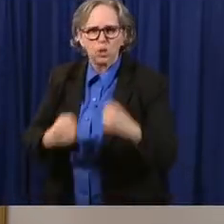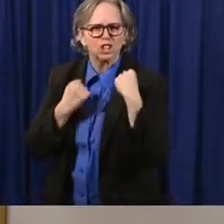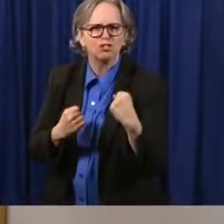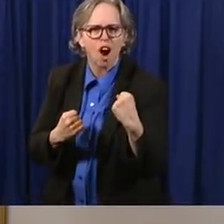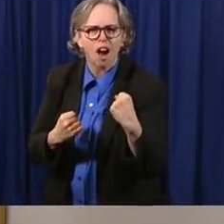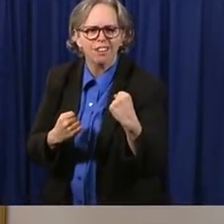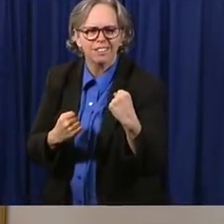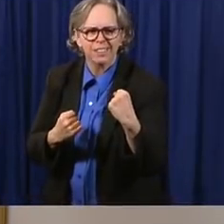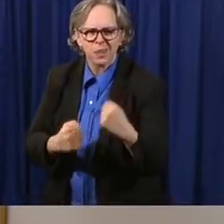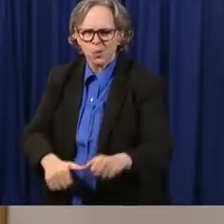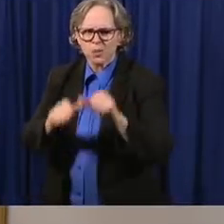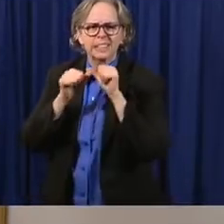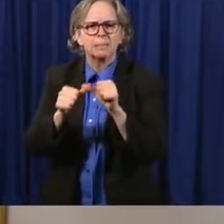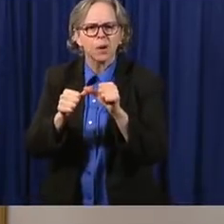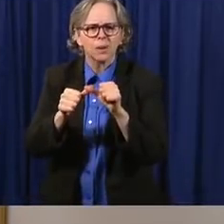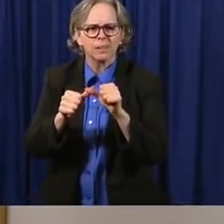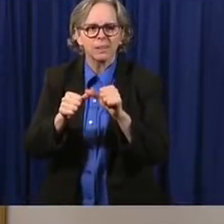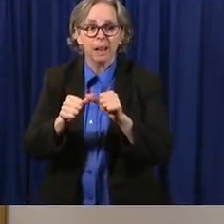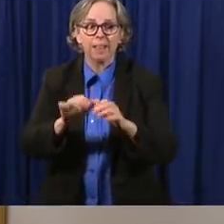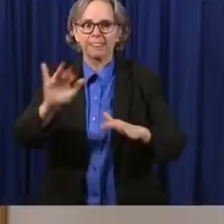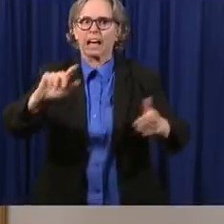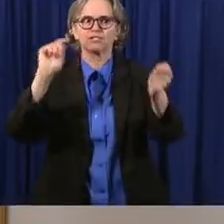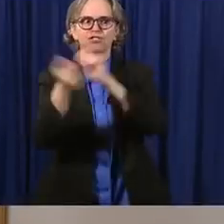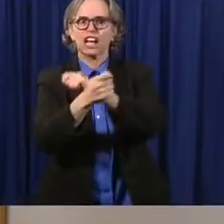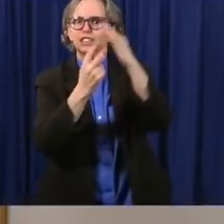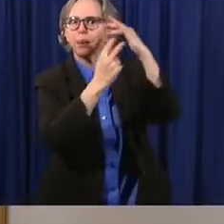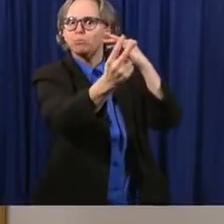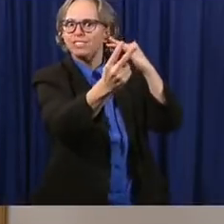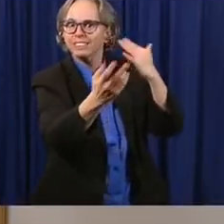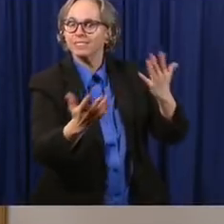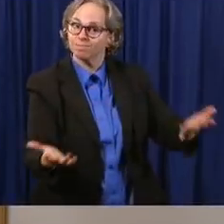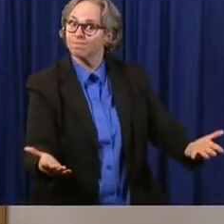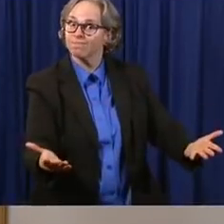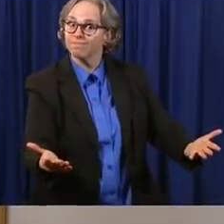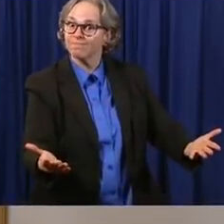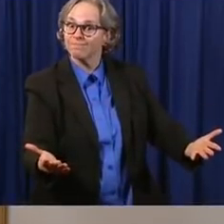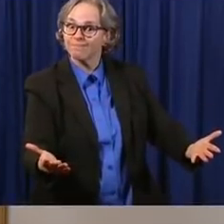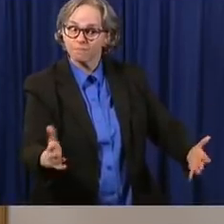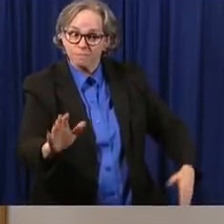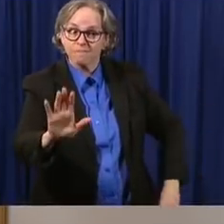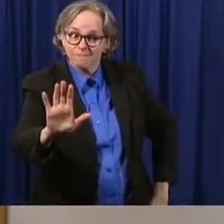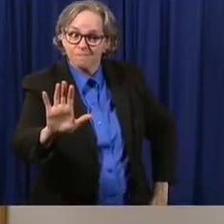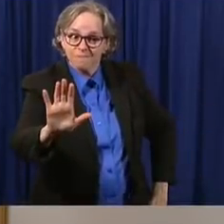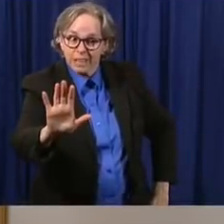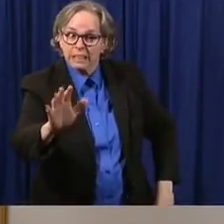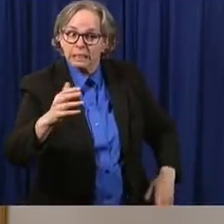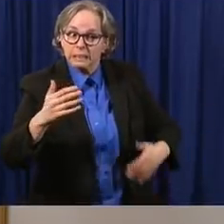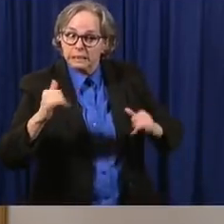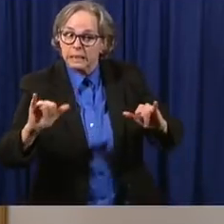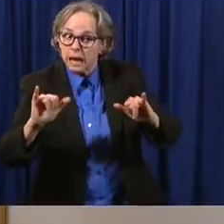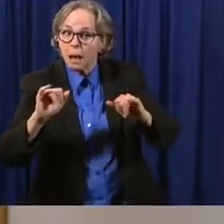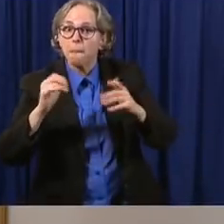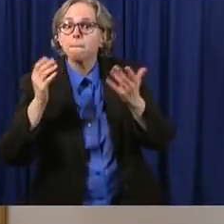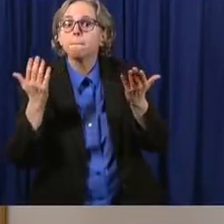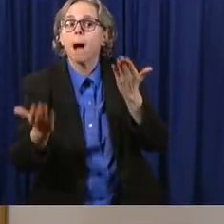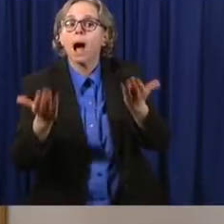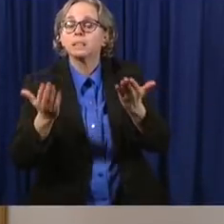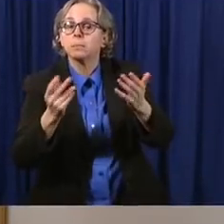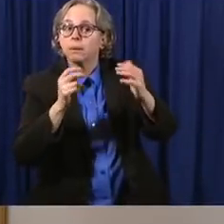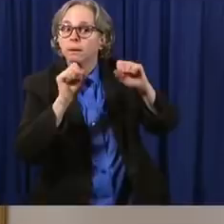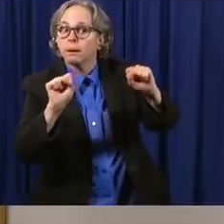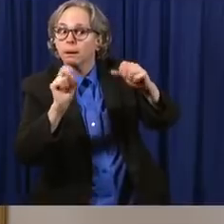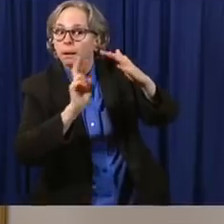that made all the difference in the world. There are different alternative futures, and it depends on what you do today and what we do